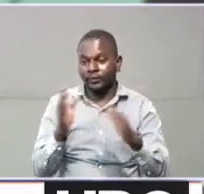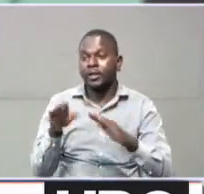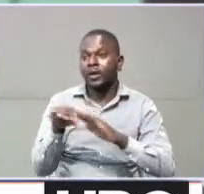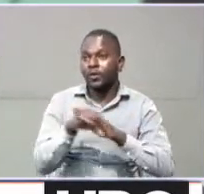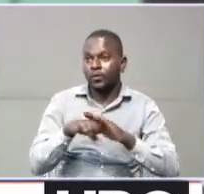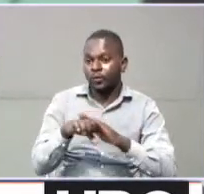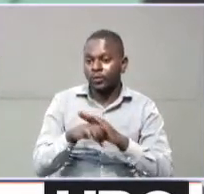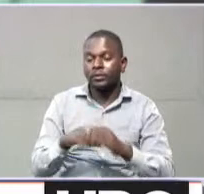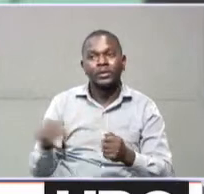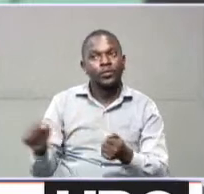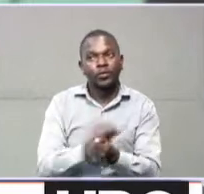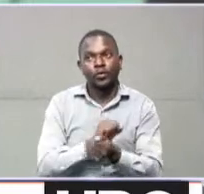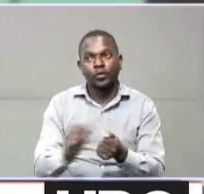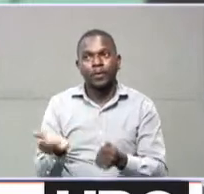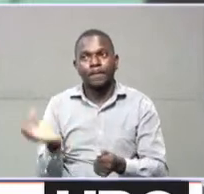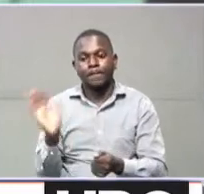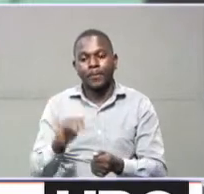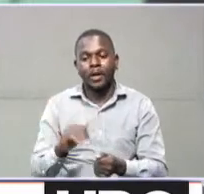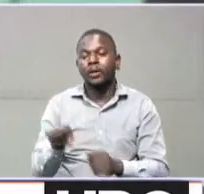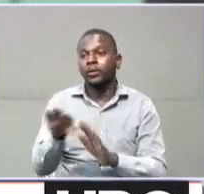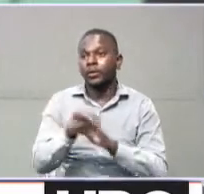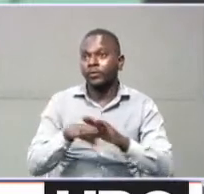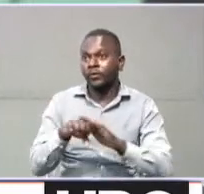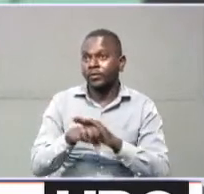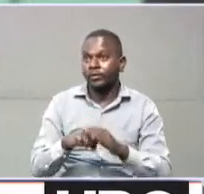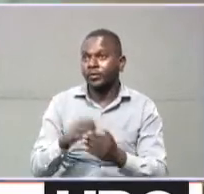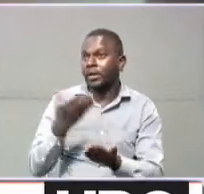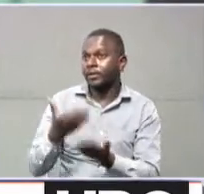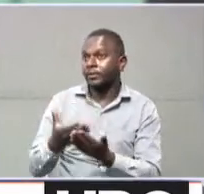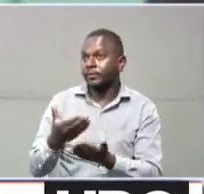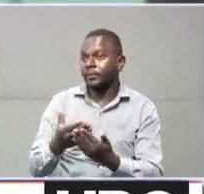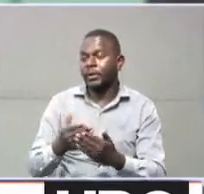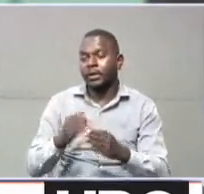restore our environment and wetlands